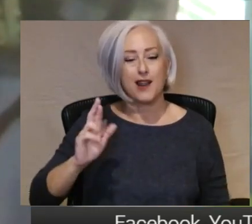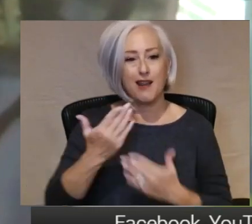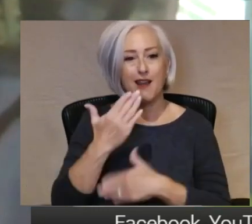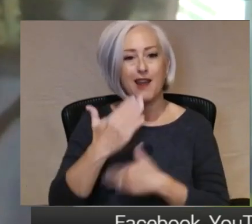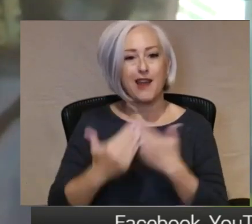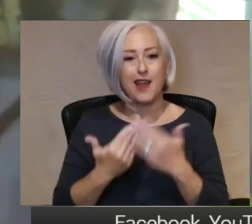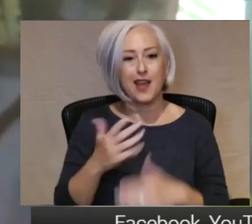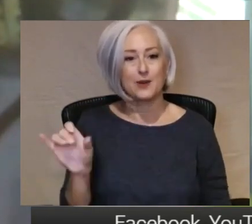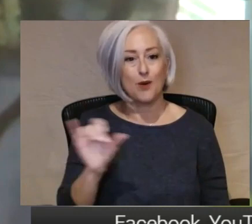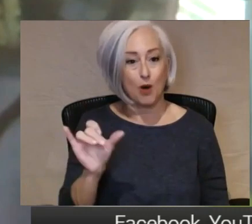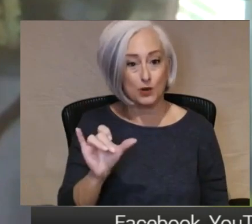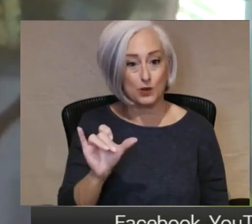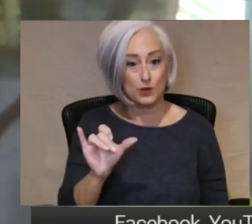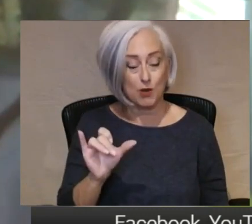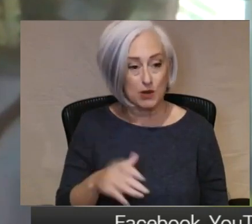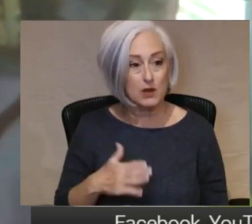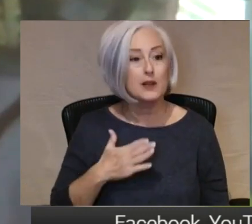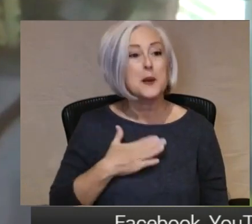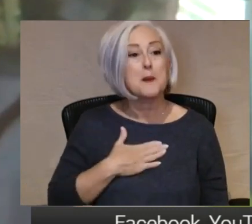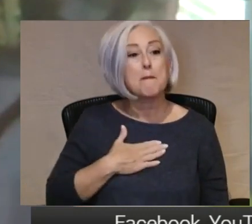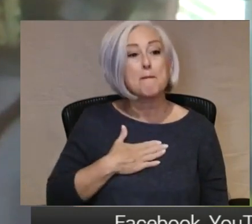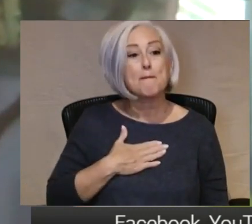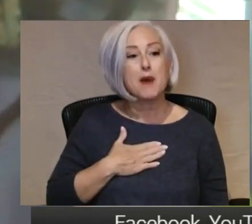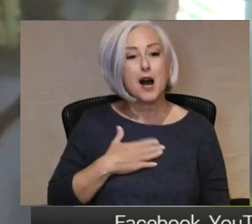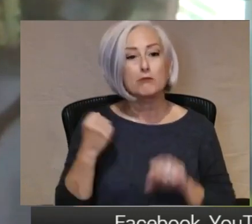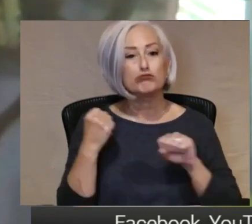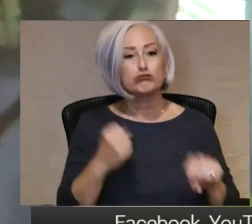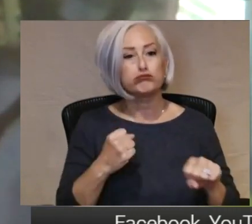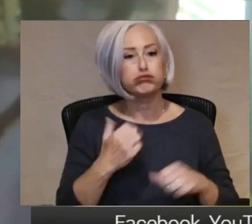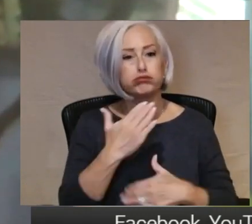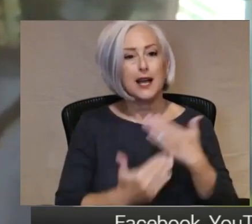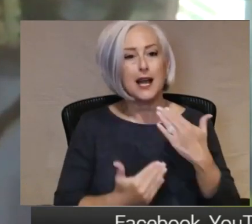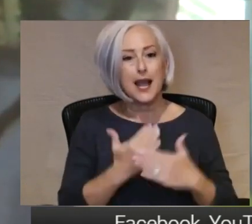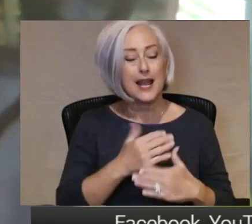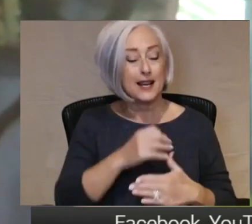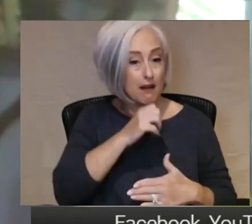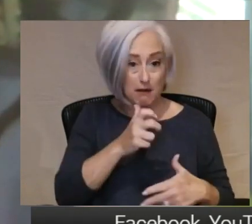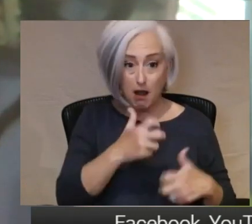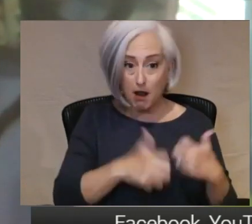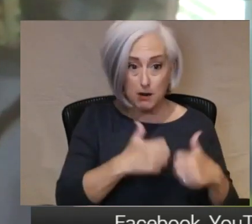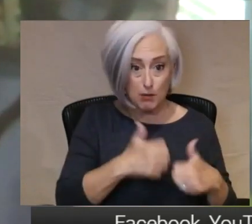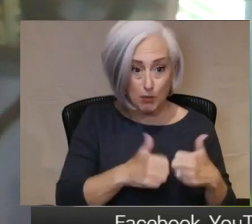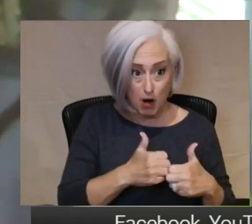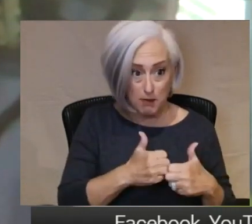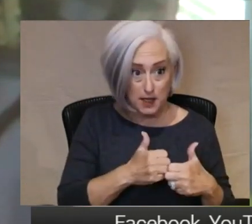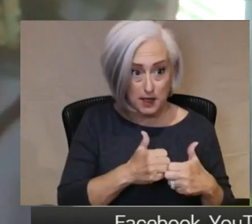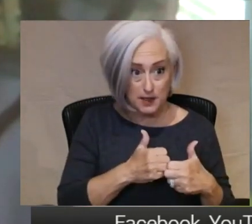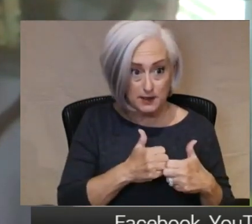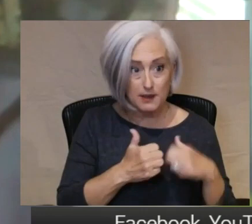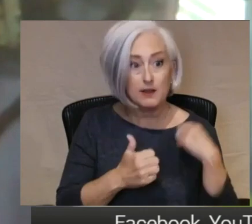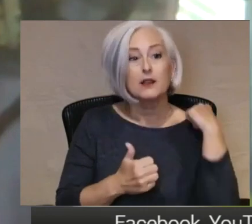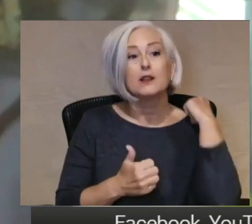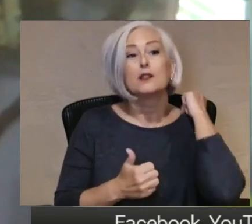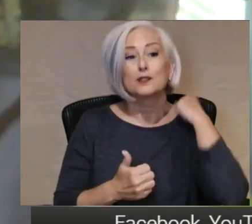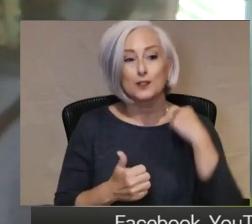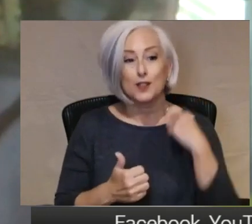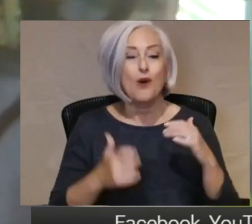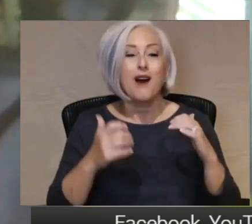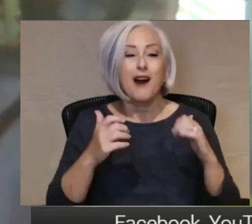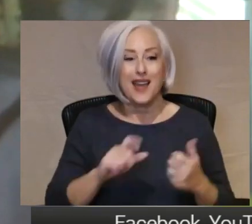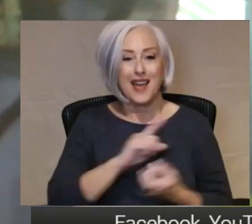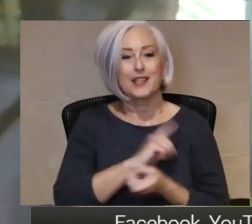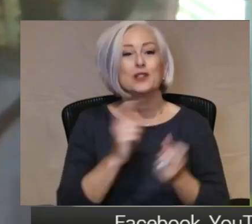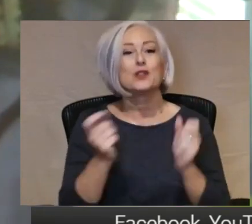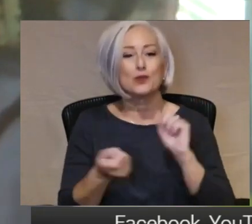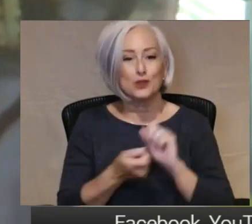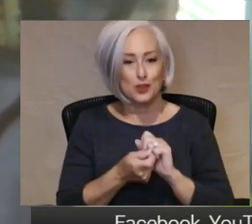My dominant hand was not the problem. Therefore, I wonder with my age if a school teacher changed me from left-handed to right-handed.